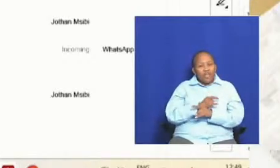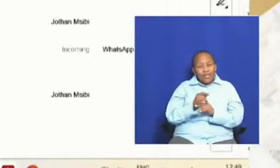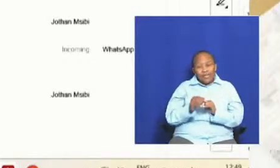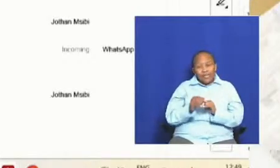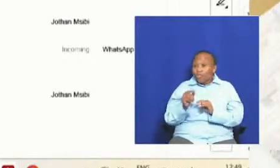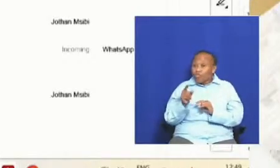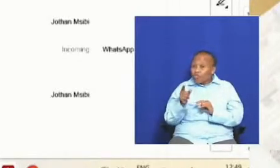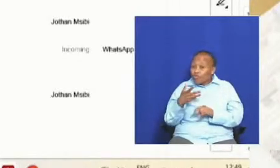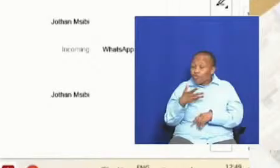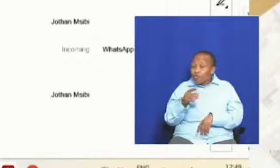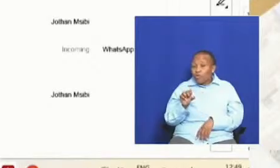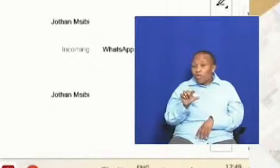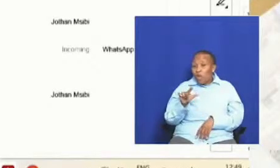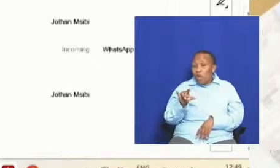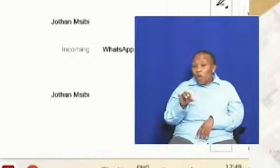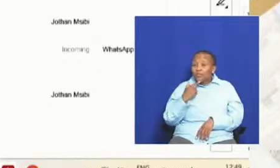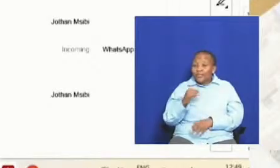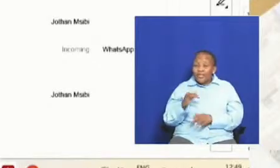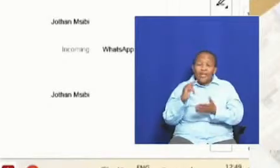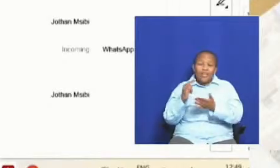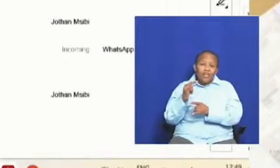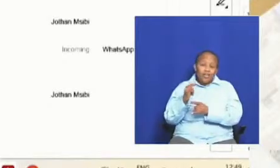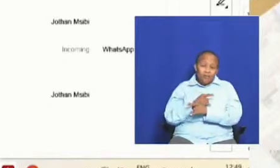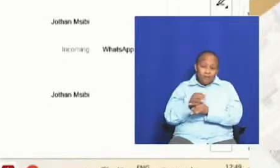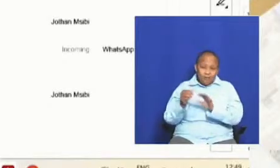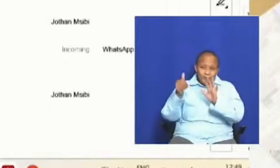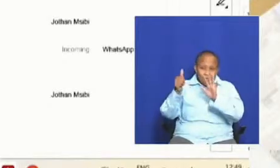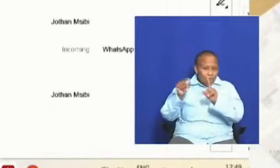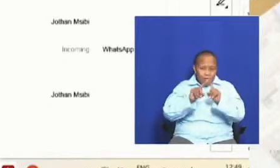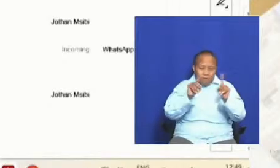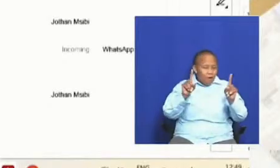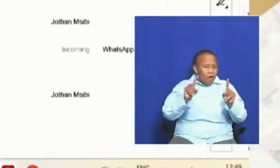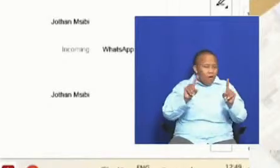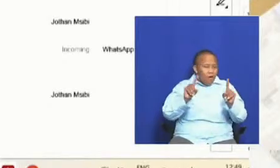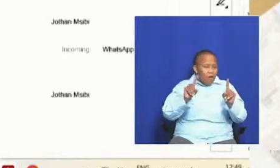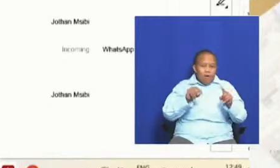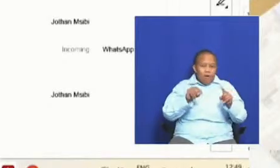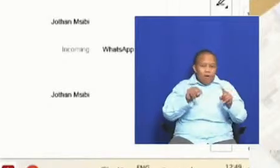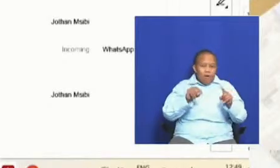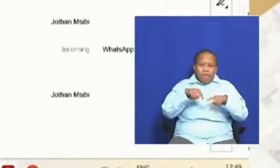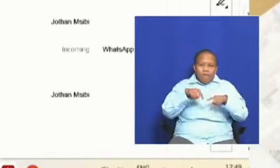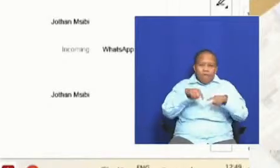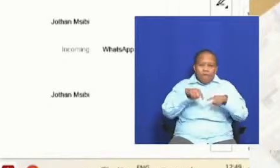5, I'm running ahead. Yes. The one that says this one is the